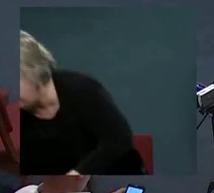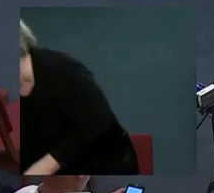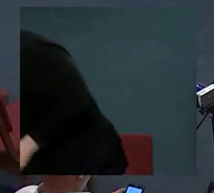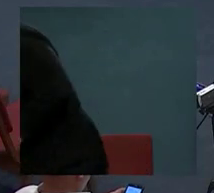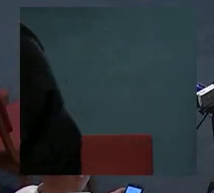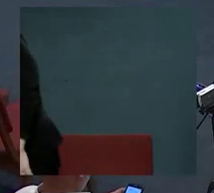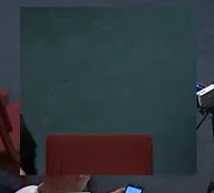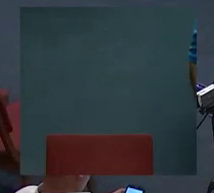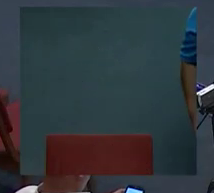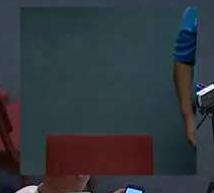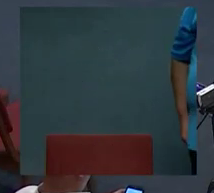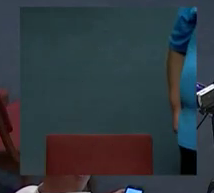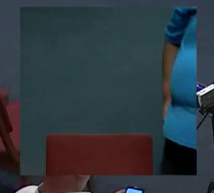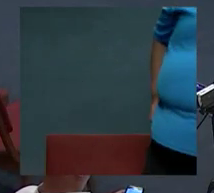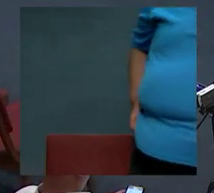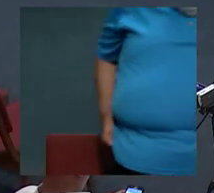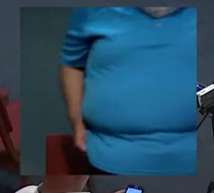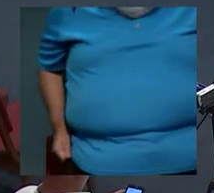Thank you.